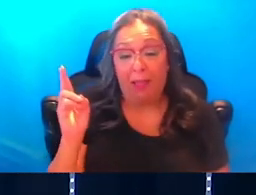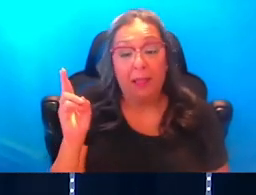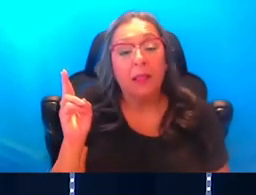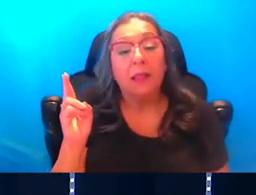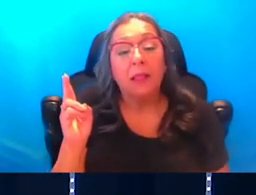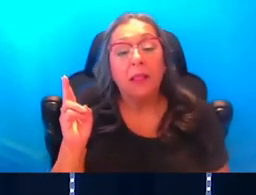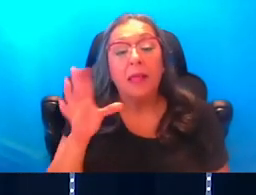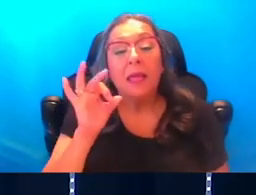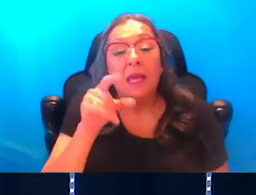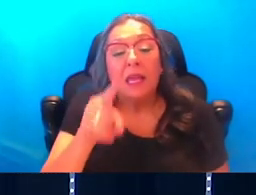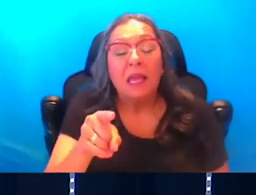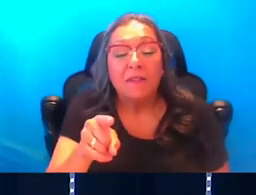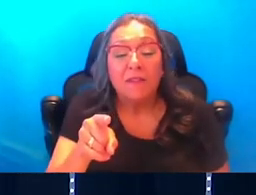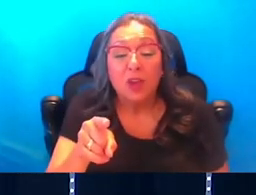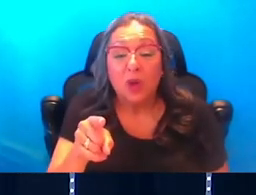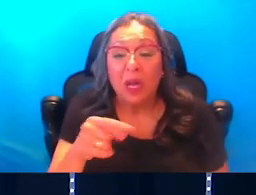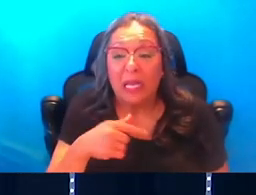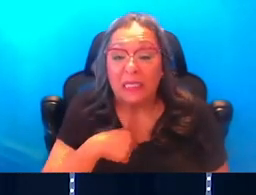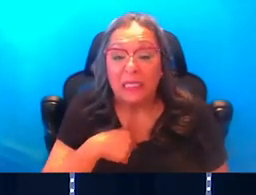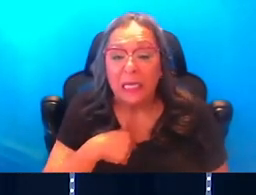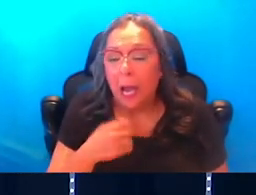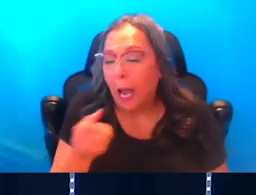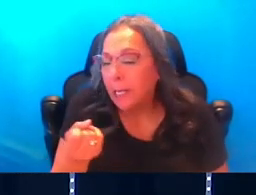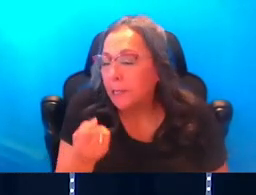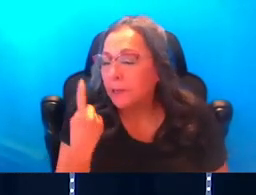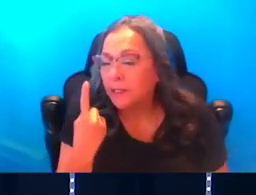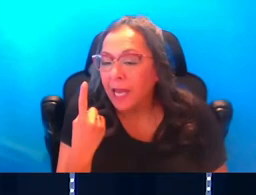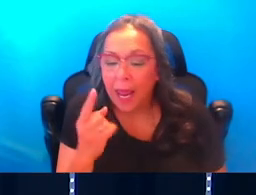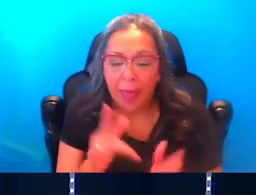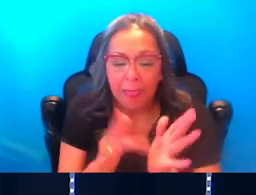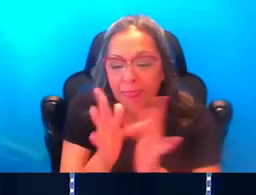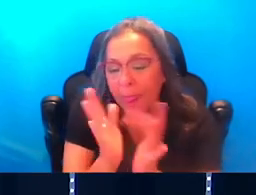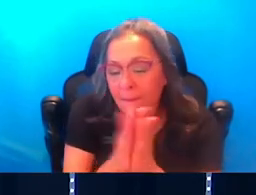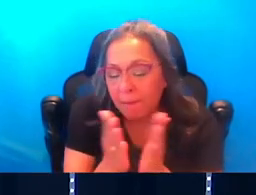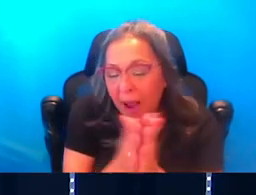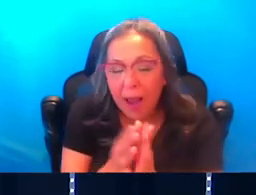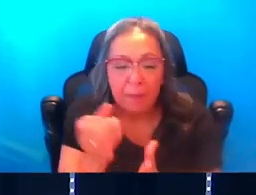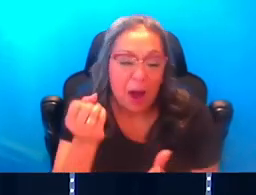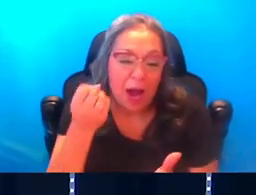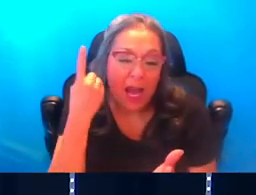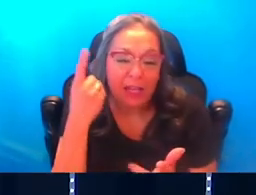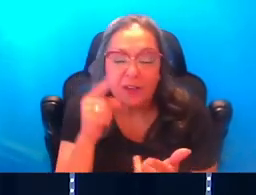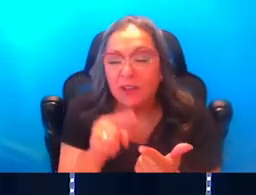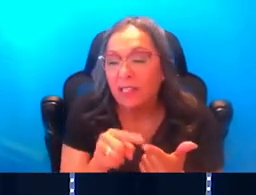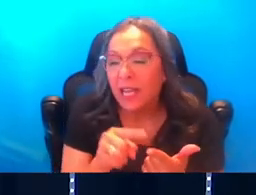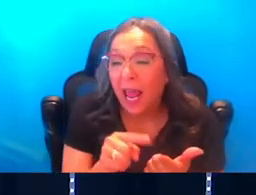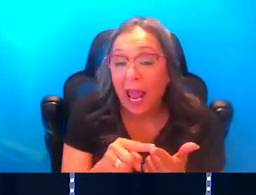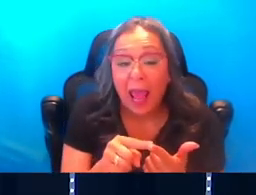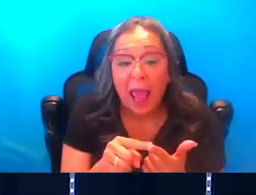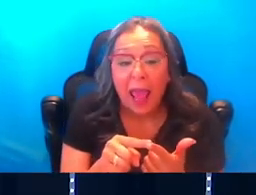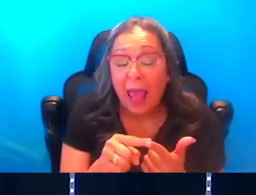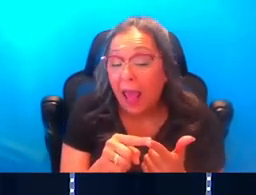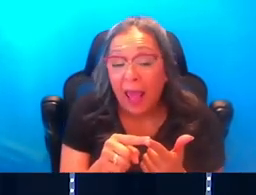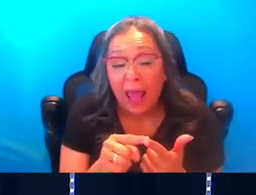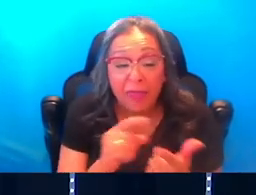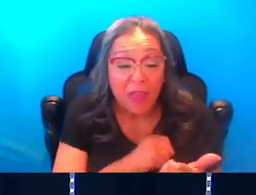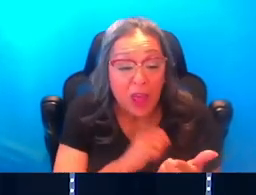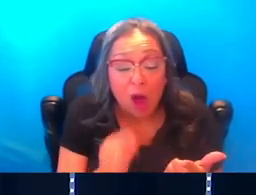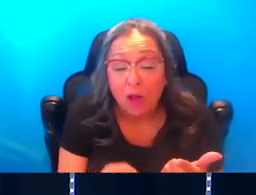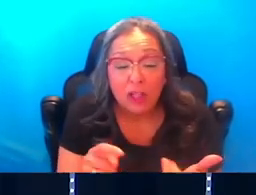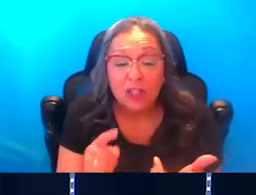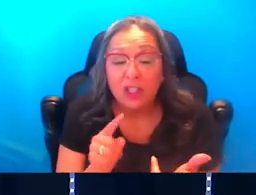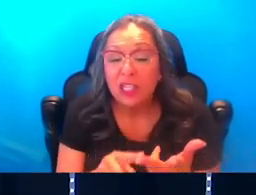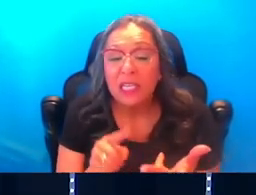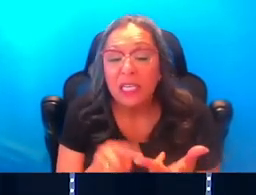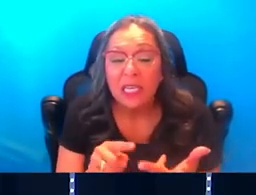So if your whole thing is like, man, I got Bible down, I got theology down, I like jumping on those YouTube videos, you know, and just destroying those guys when they get